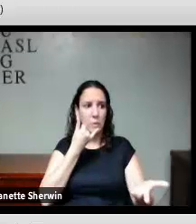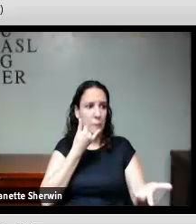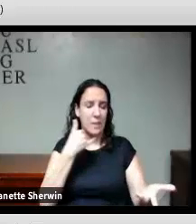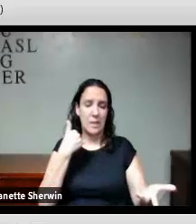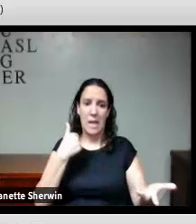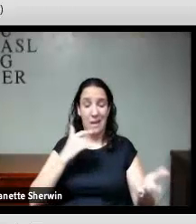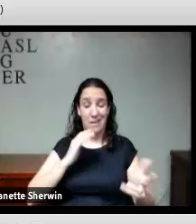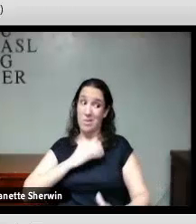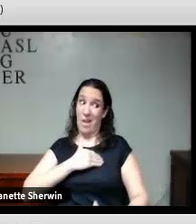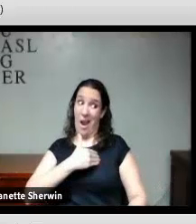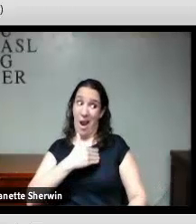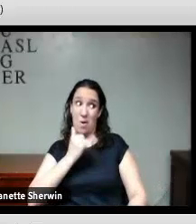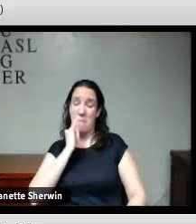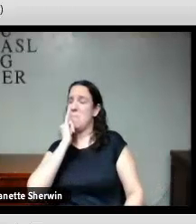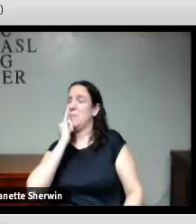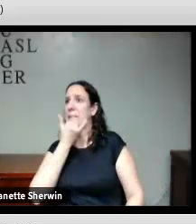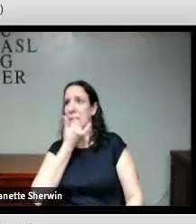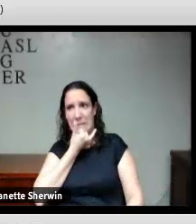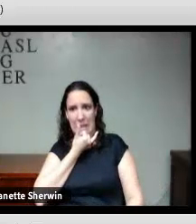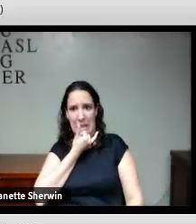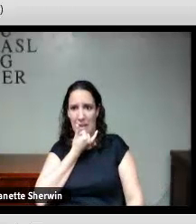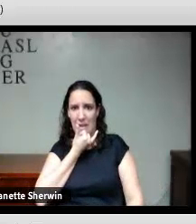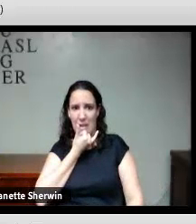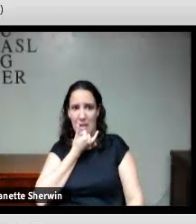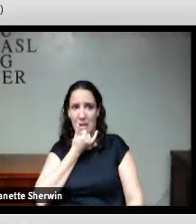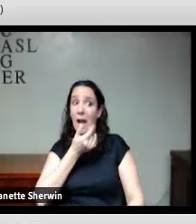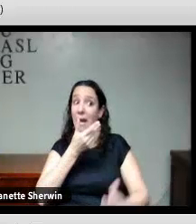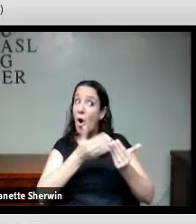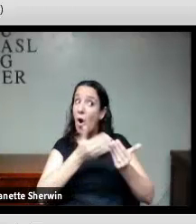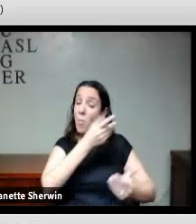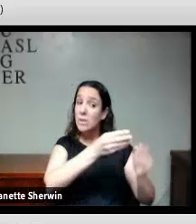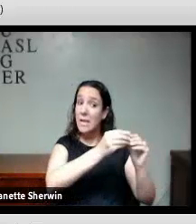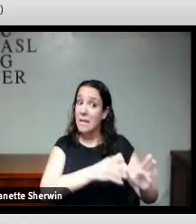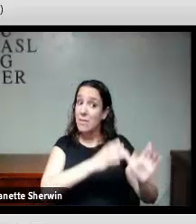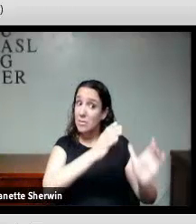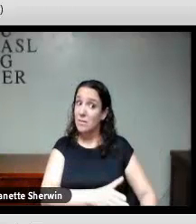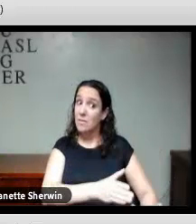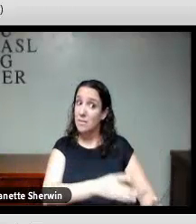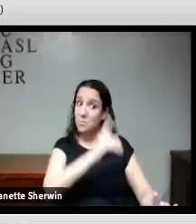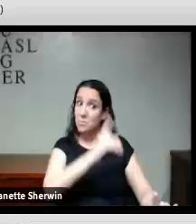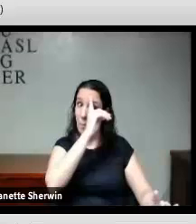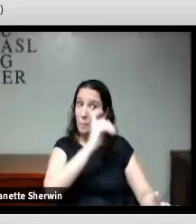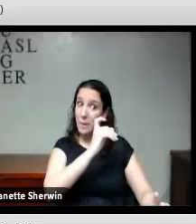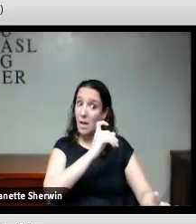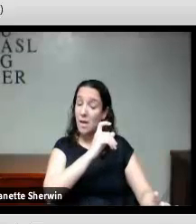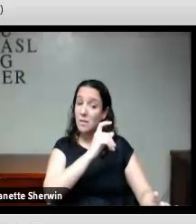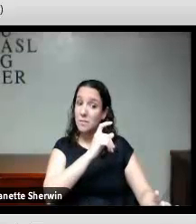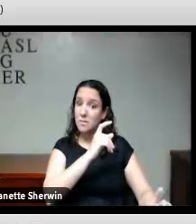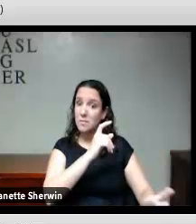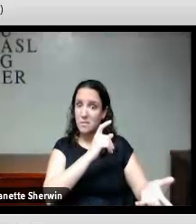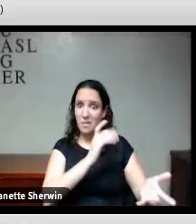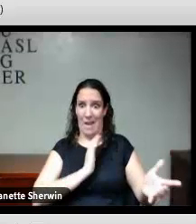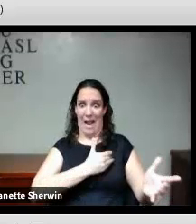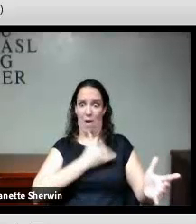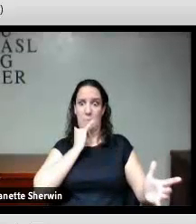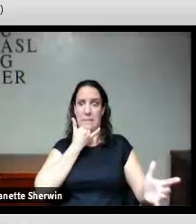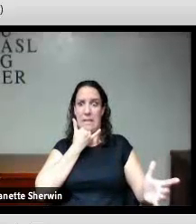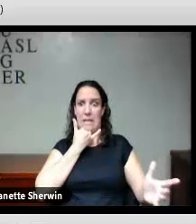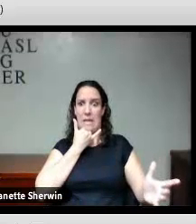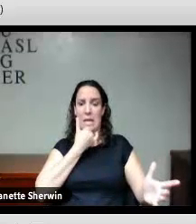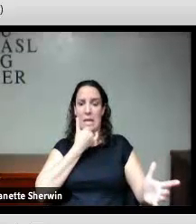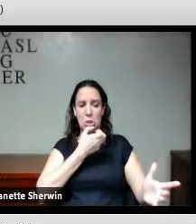It had almost cost him a customer, and he was a very large customer of ours. And during the